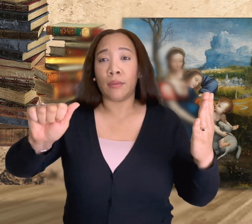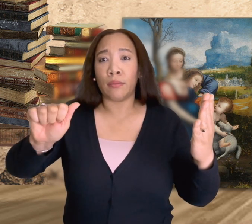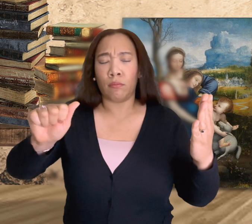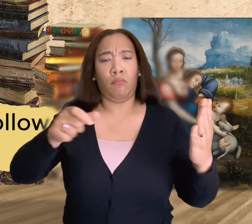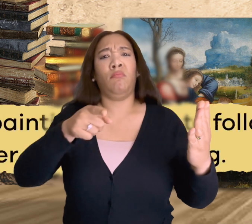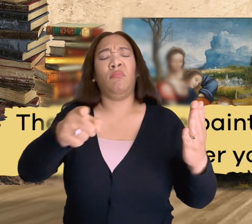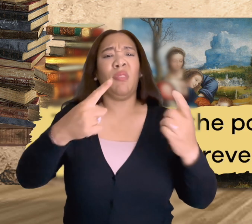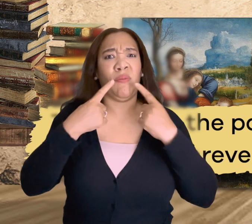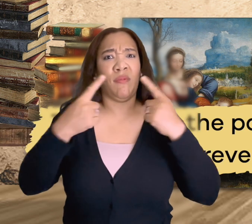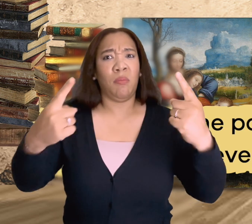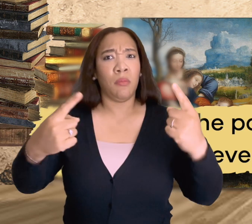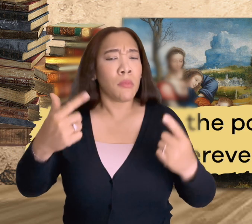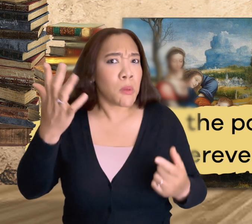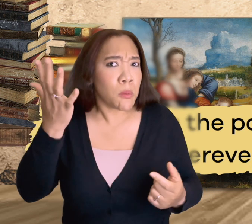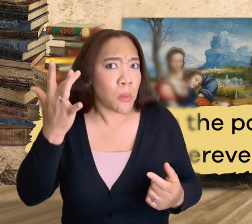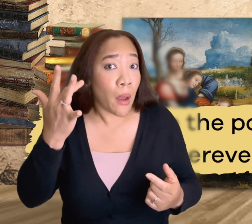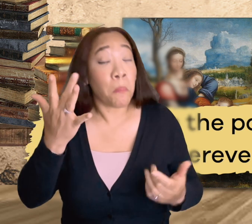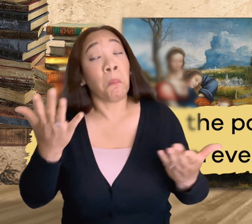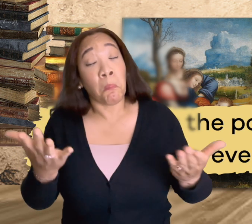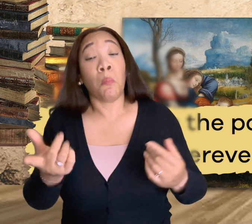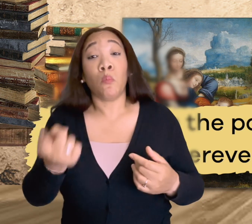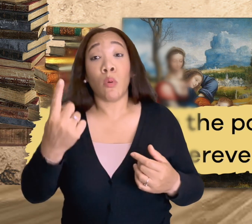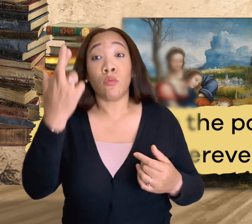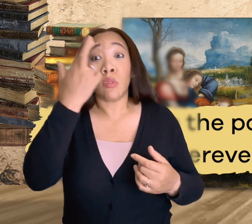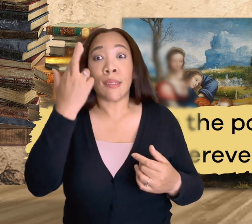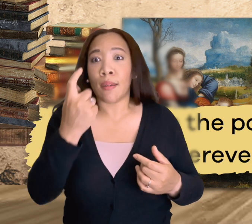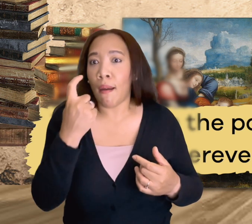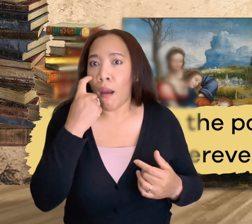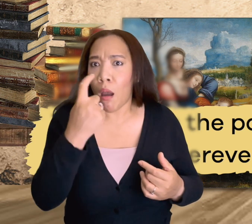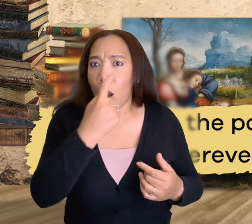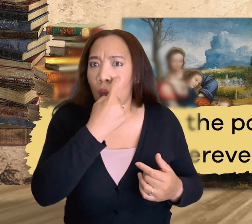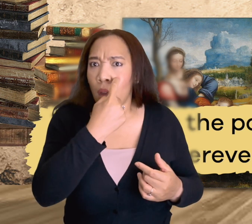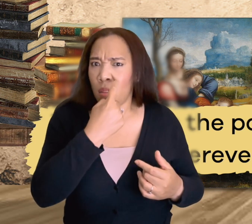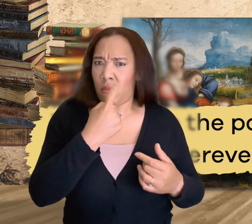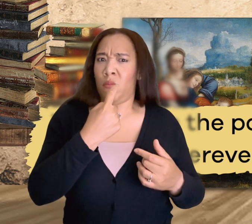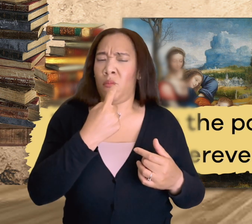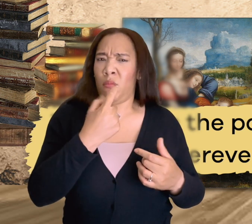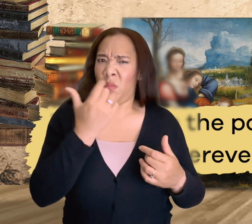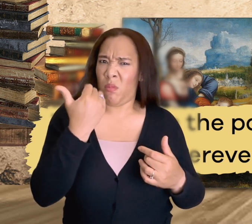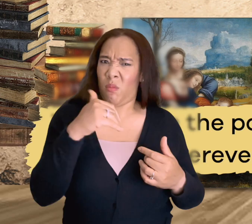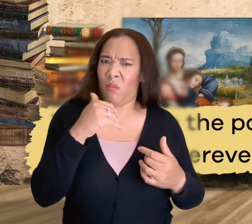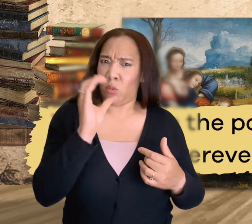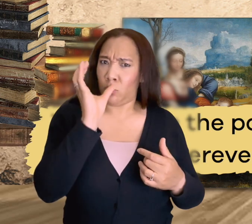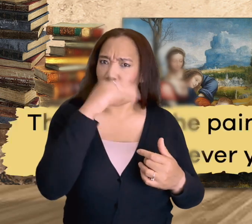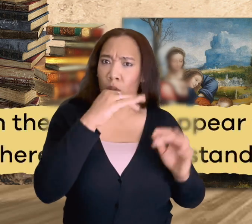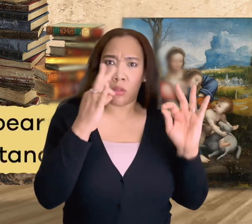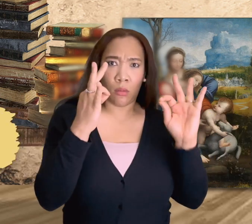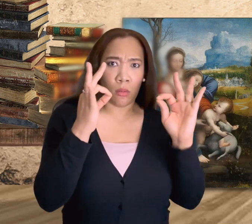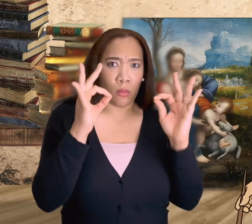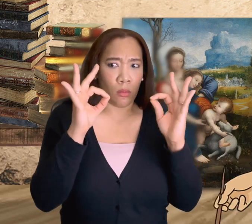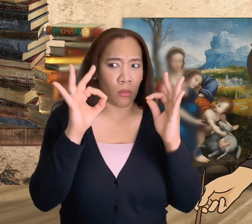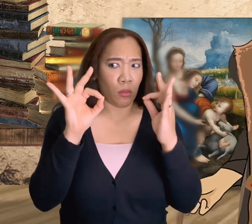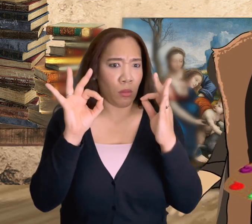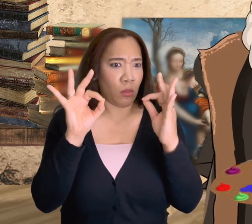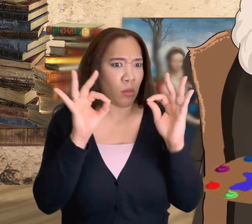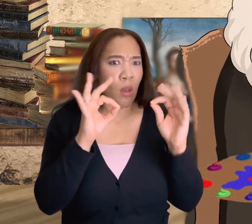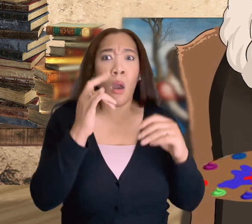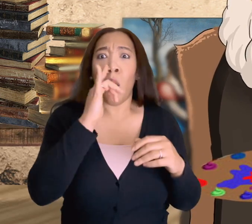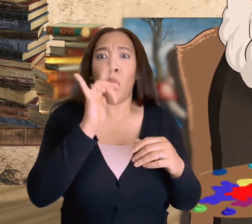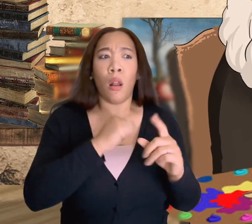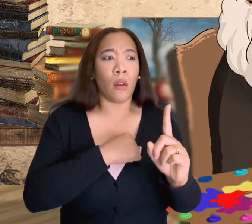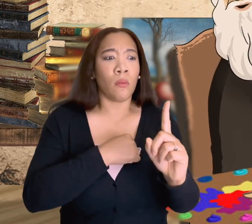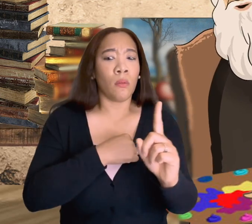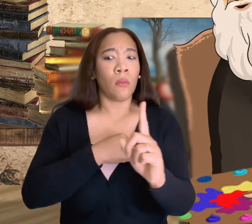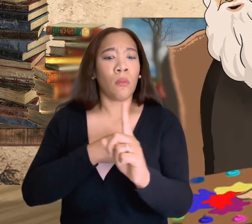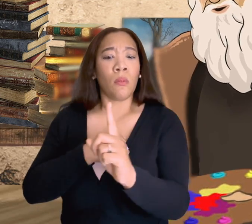famous is because the eyes in the painting appear to follow you wherever you are standing, which is kind of